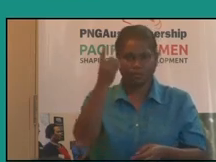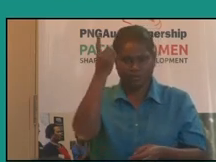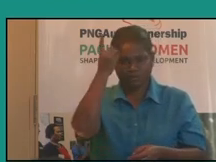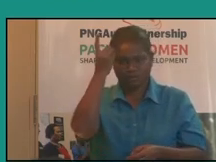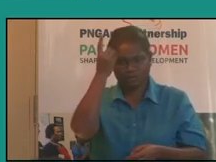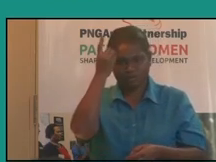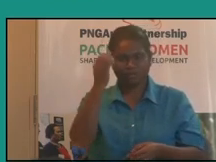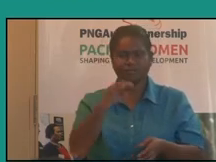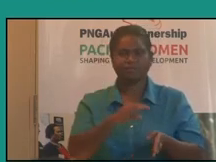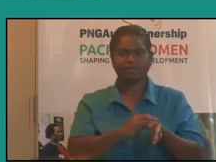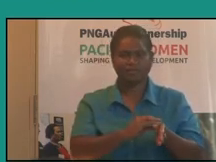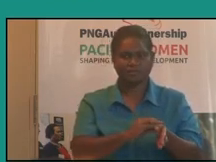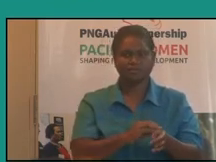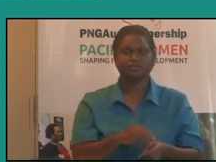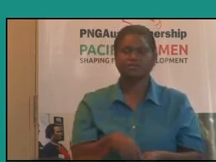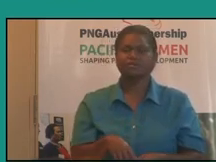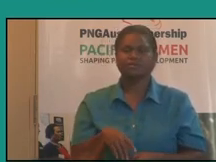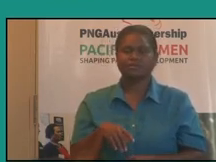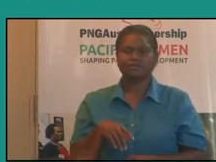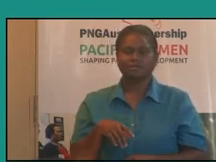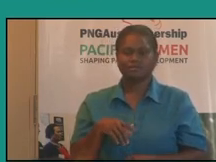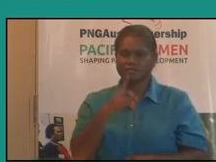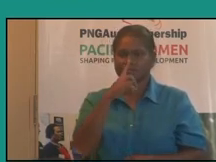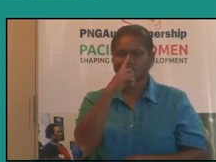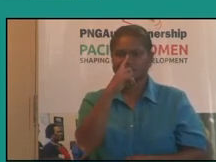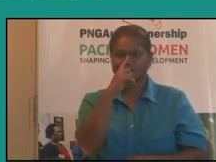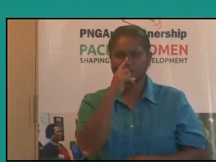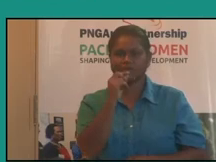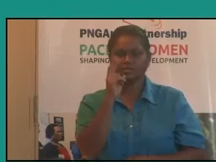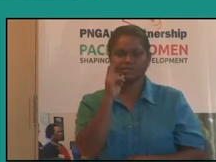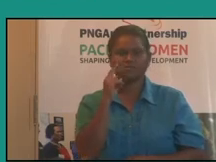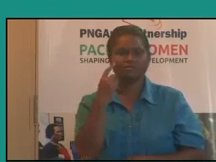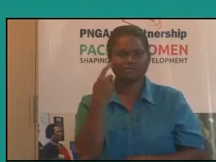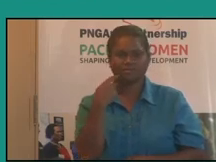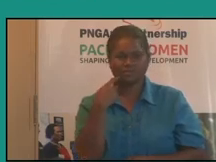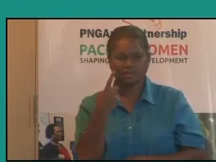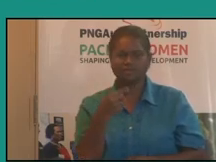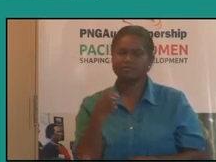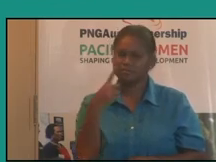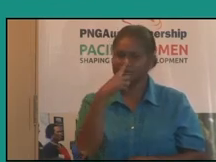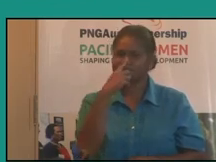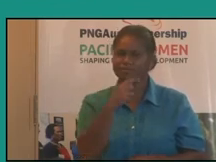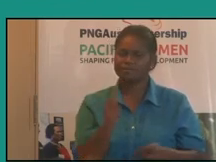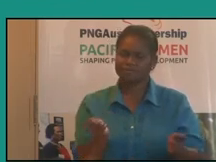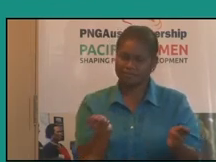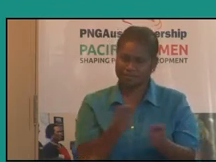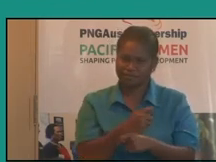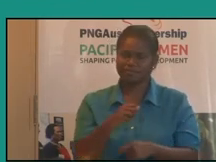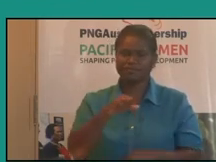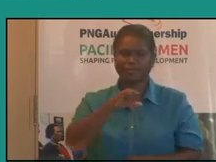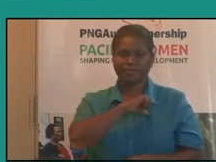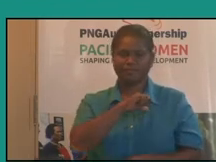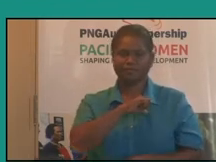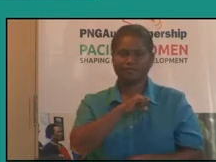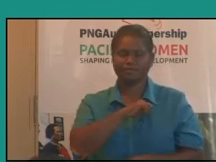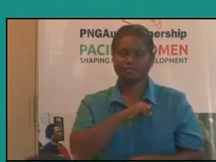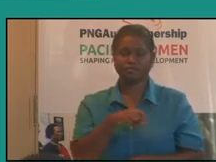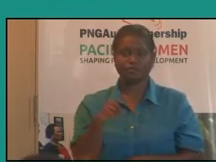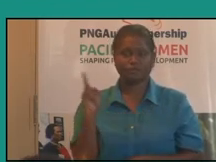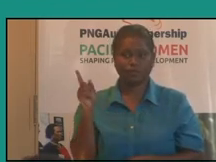for us in Papua New Guinea is that, and we've heard the historic insight from a PhD researcher,